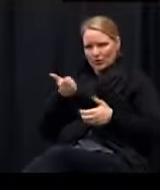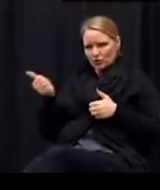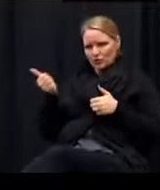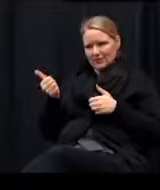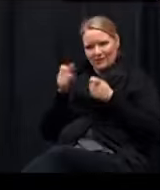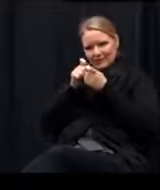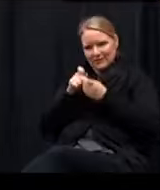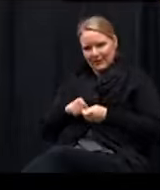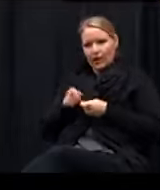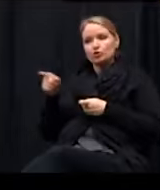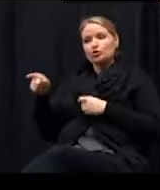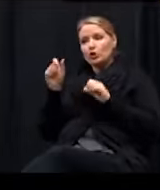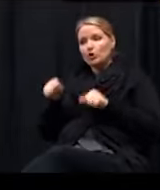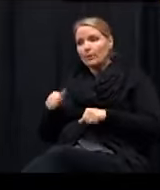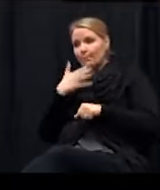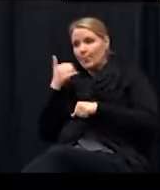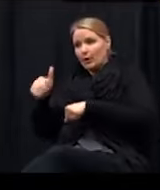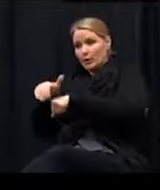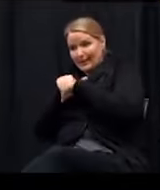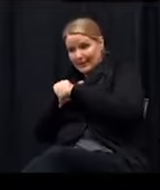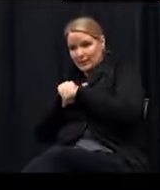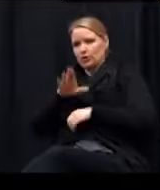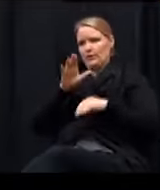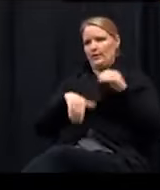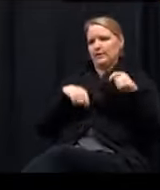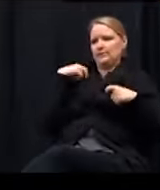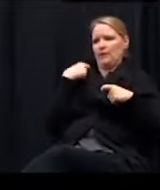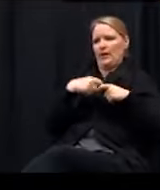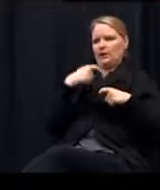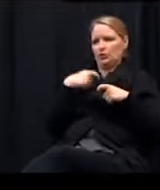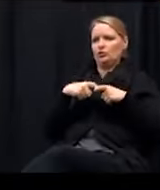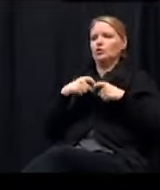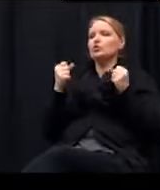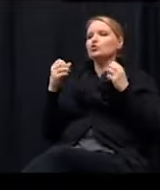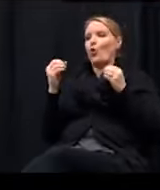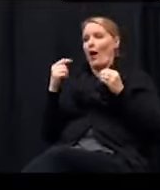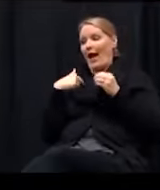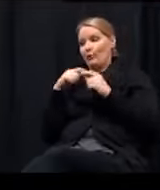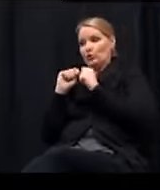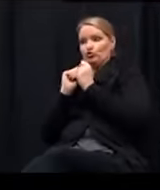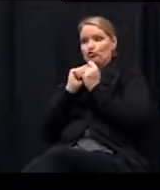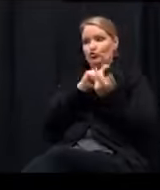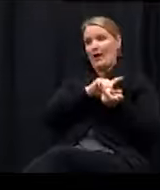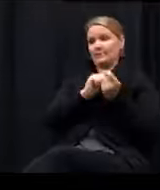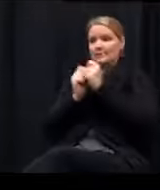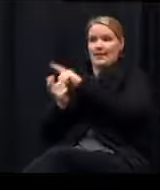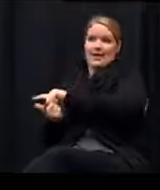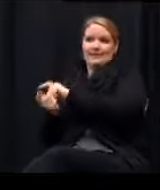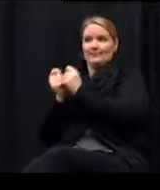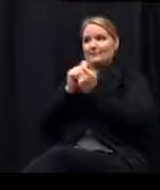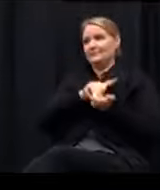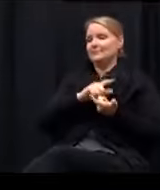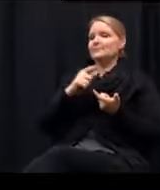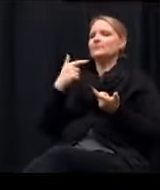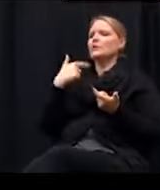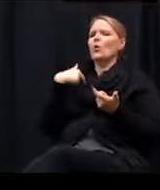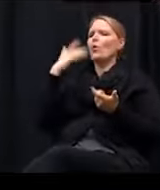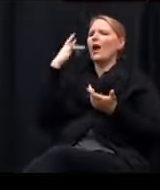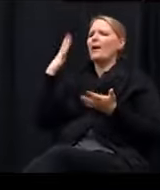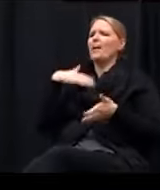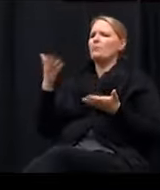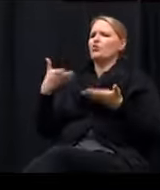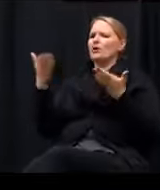detailed way. She could do it better in English than in Spanish. And so here I was translating. And so why am I bringing this